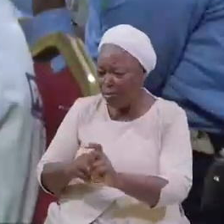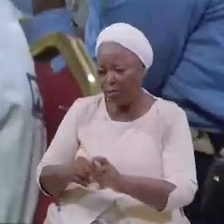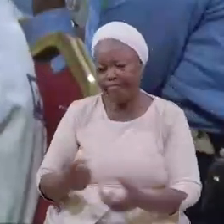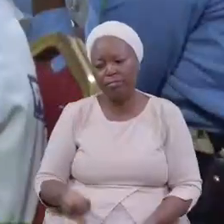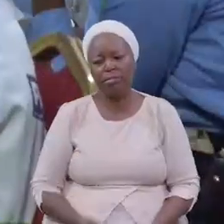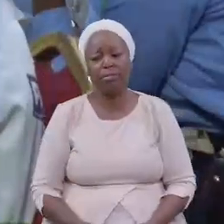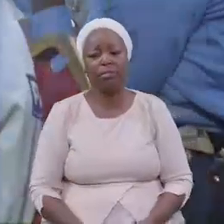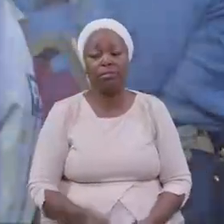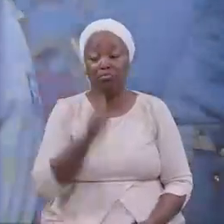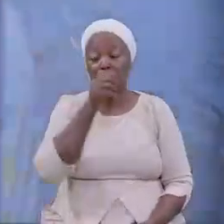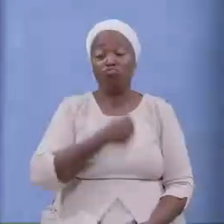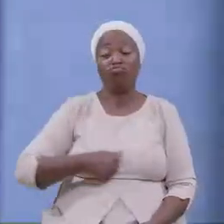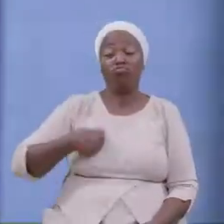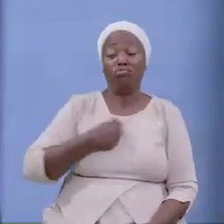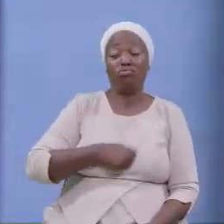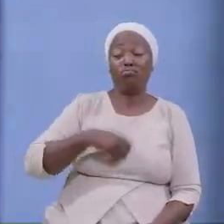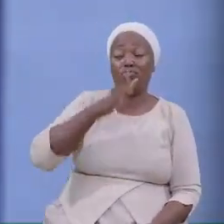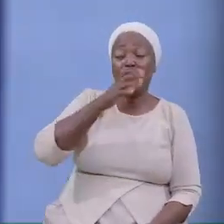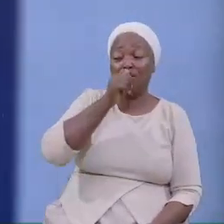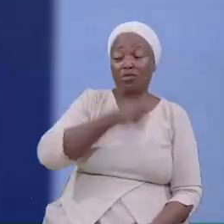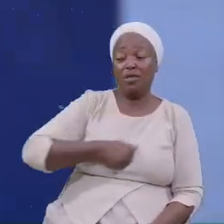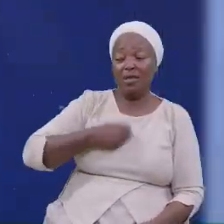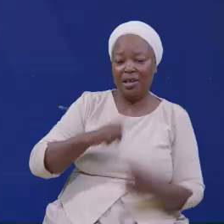mommy. I will continue to chew.